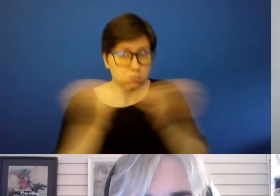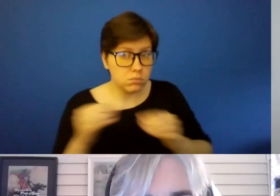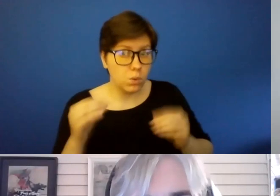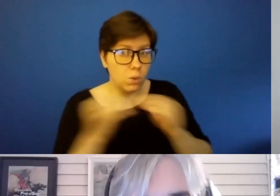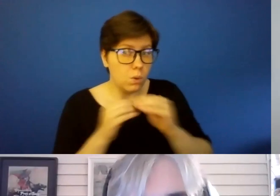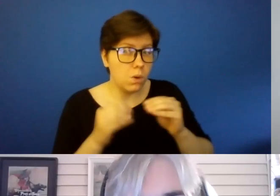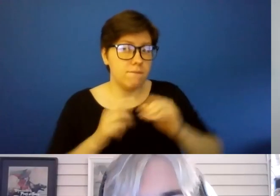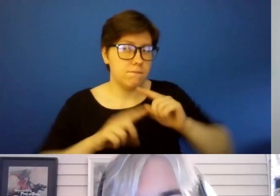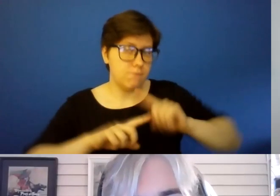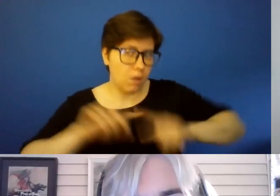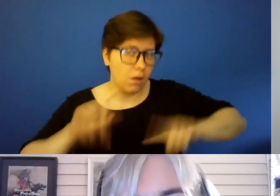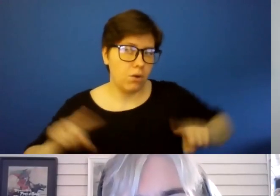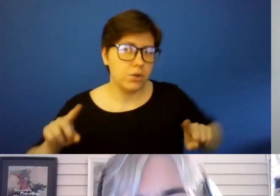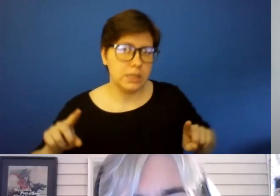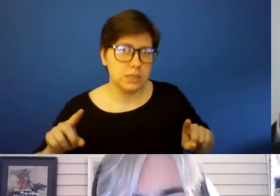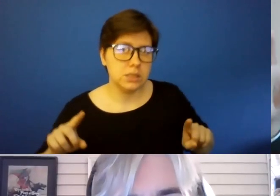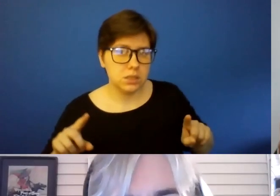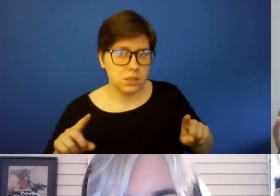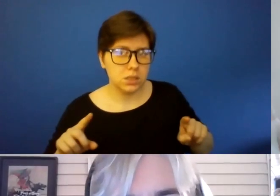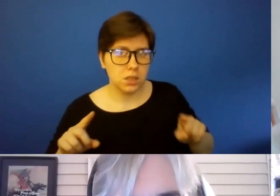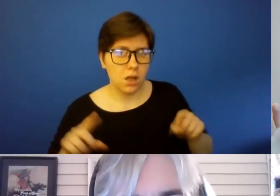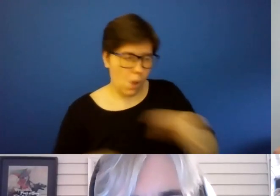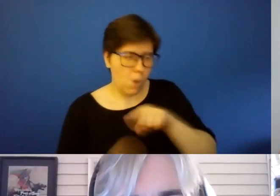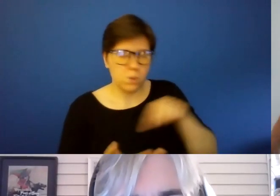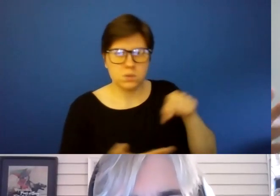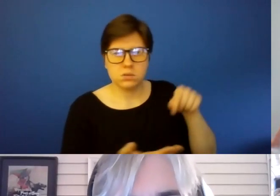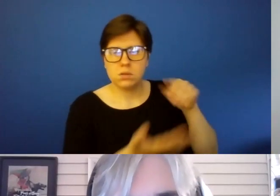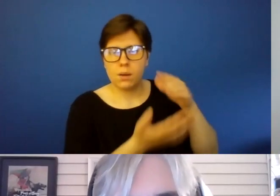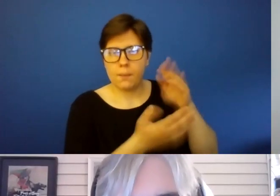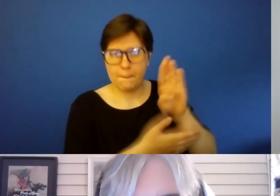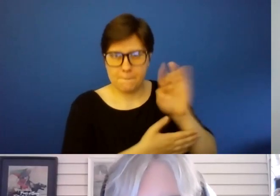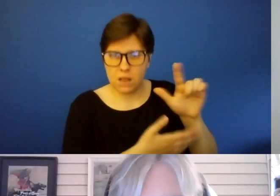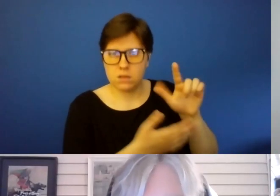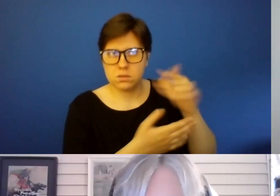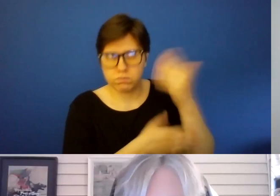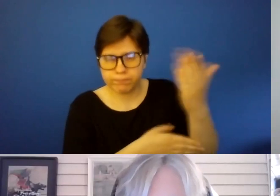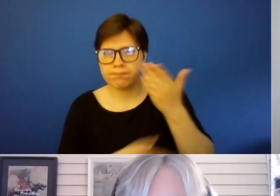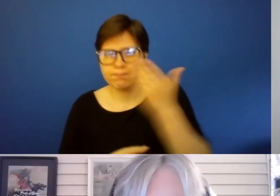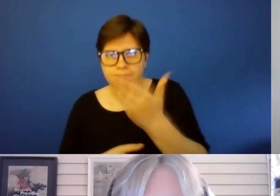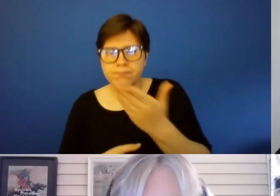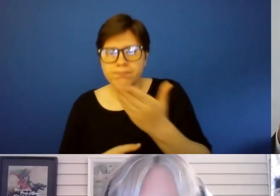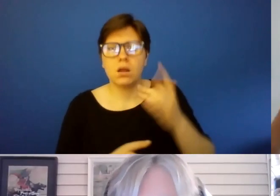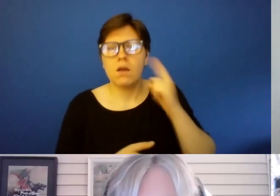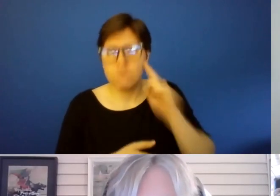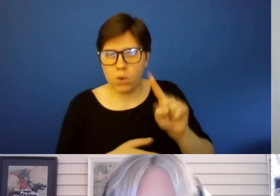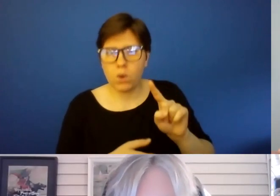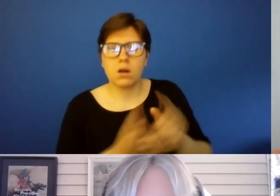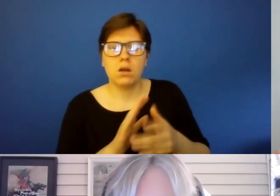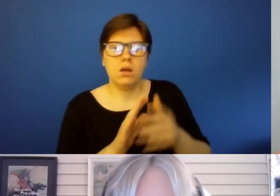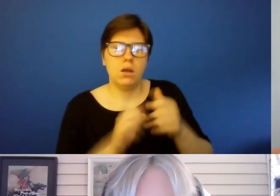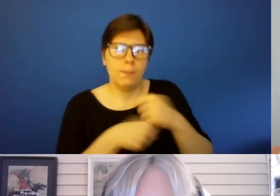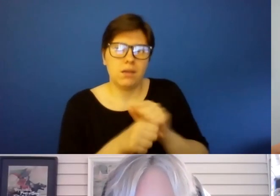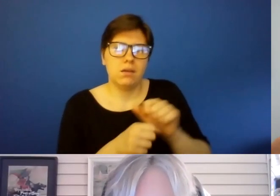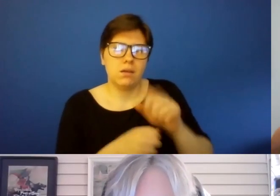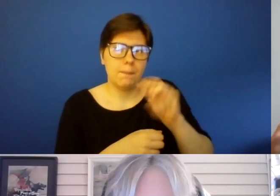variability in the bills that you see across the country that are designed to legalize MAID. And the existing